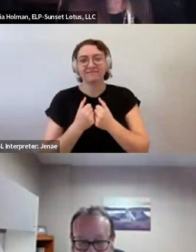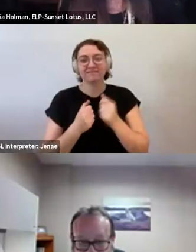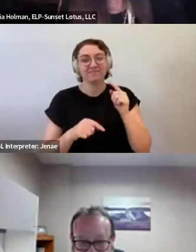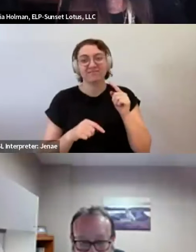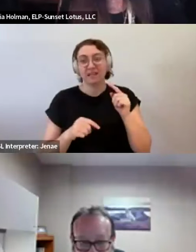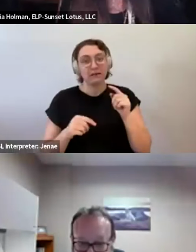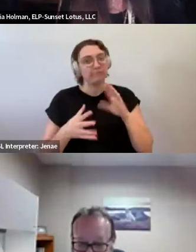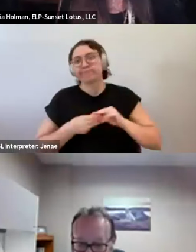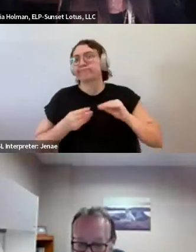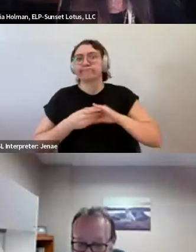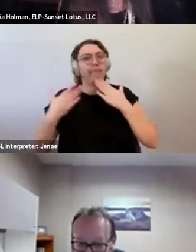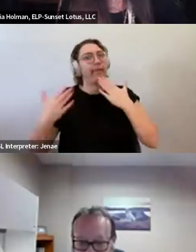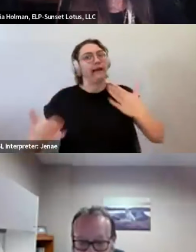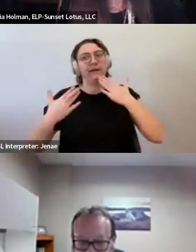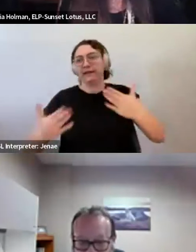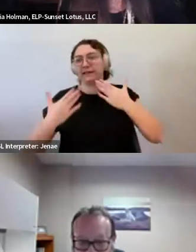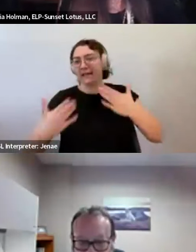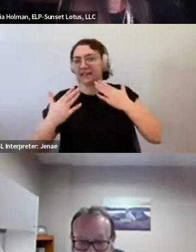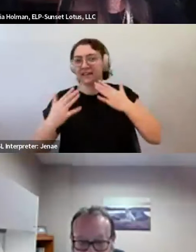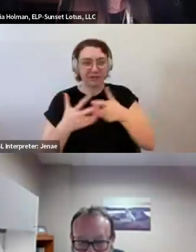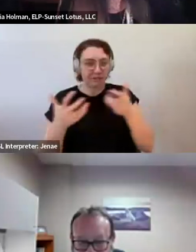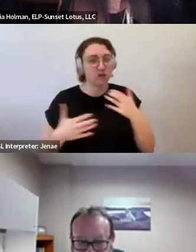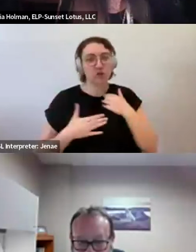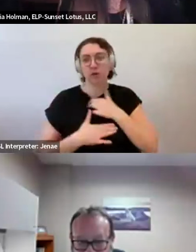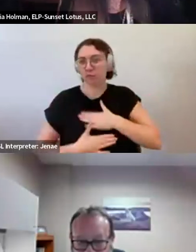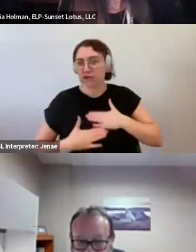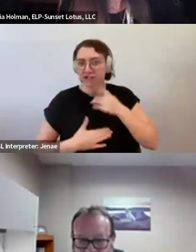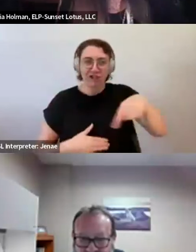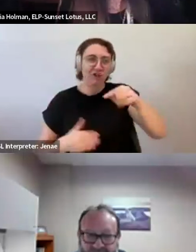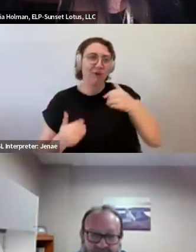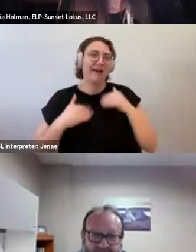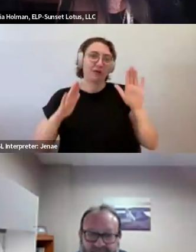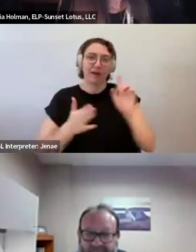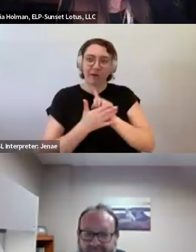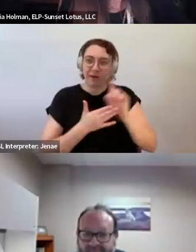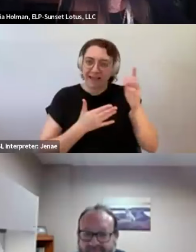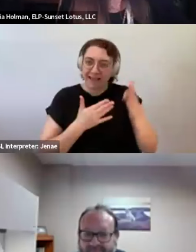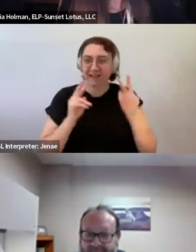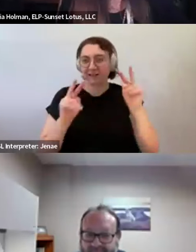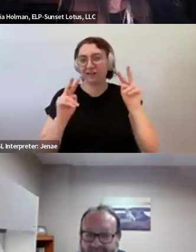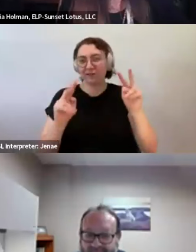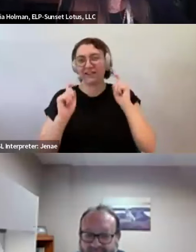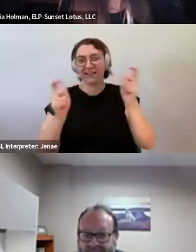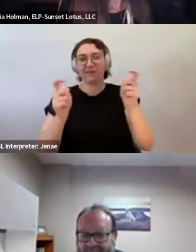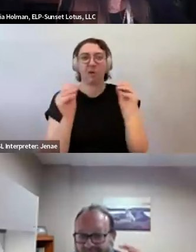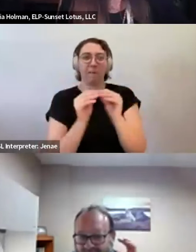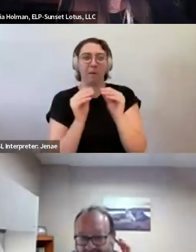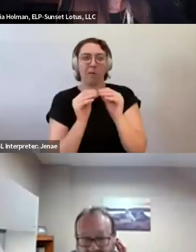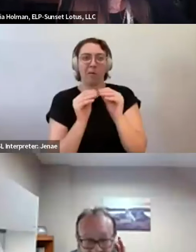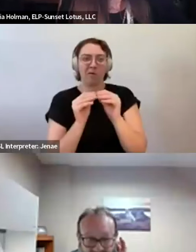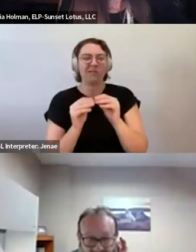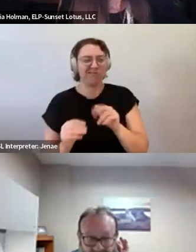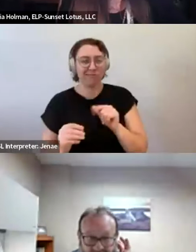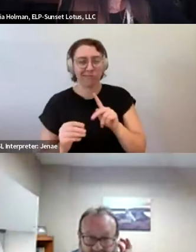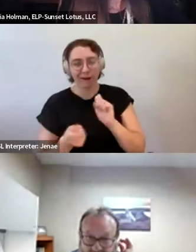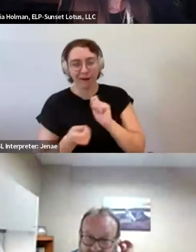about our providers. Thank you all very much. You're very appreciated. Everyone have a great weekend. We'll look forward to giving you more rate reform